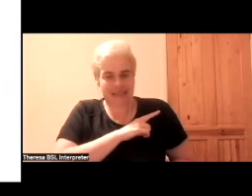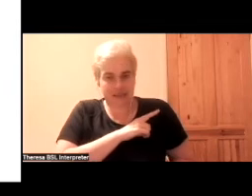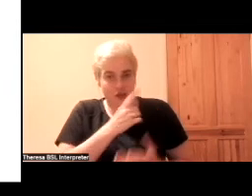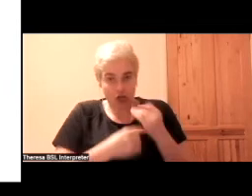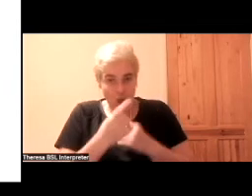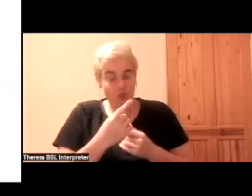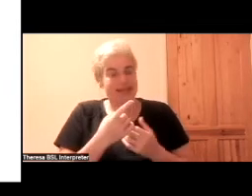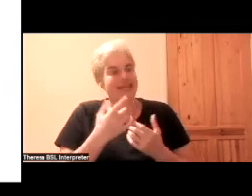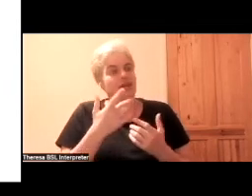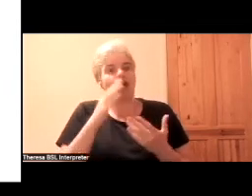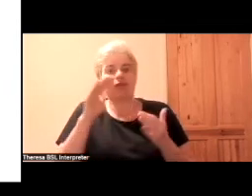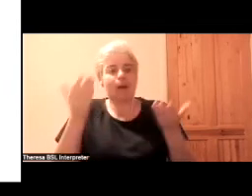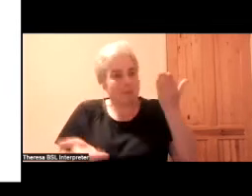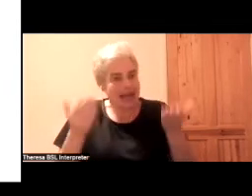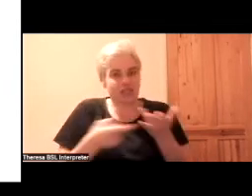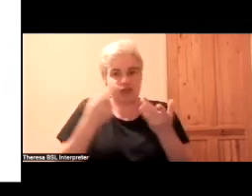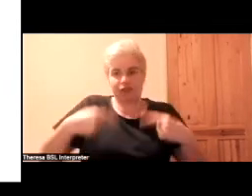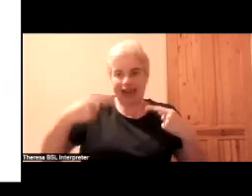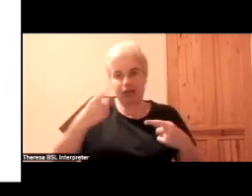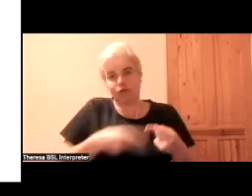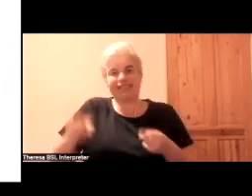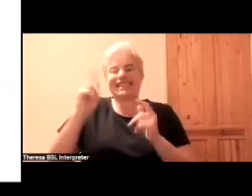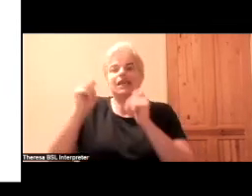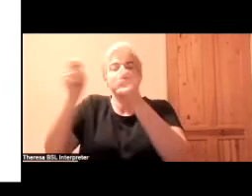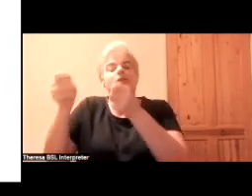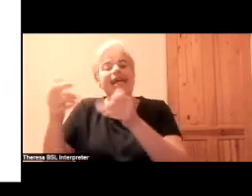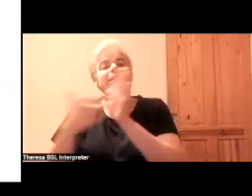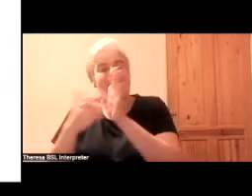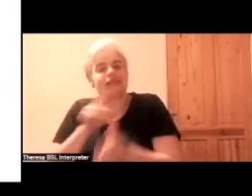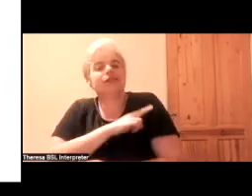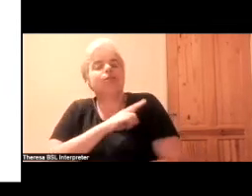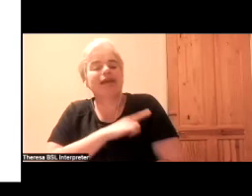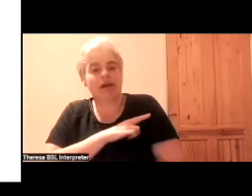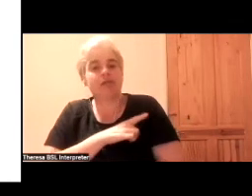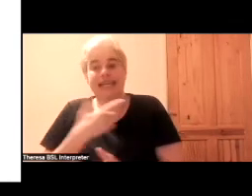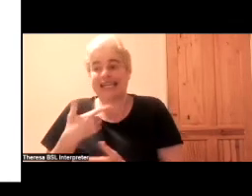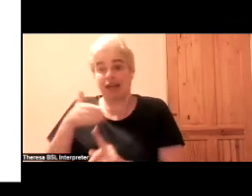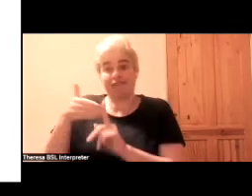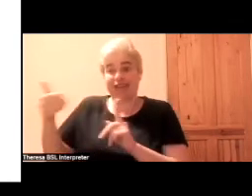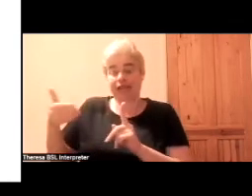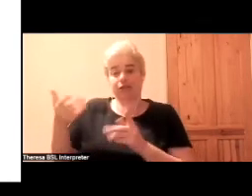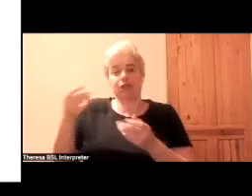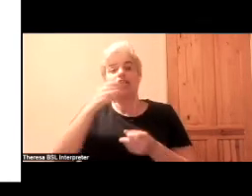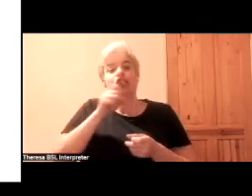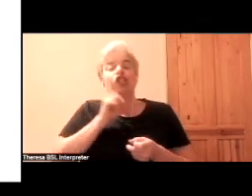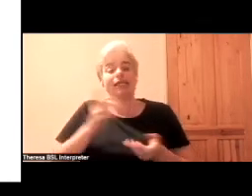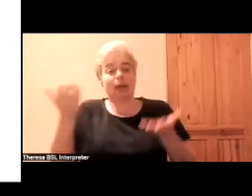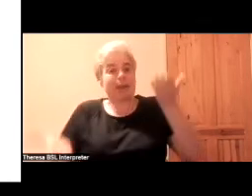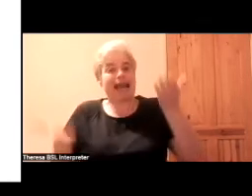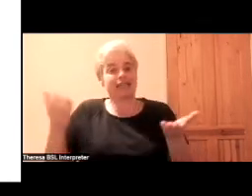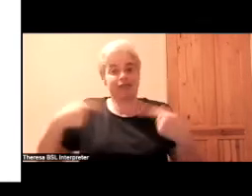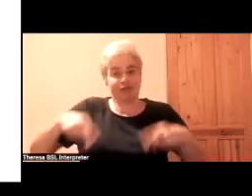in terms of the balance of those available for senior appointments. It matters because it affects the gender balance of those available